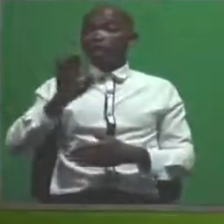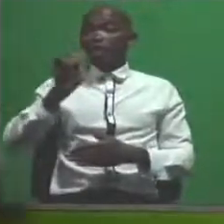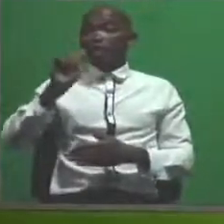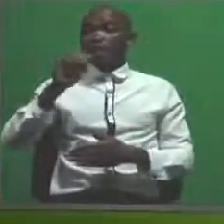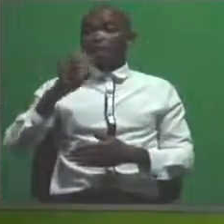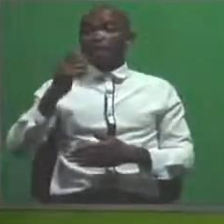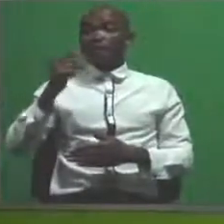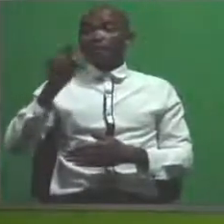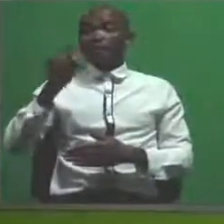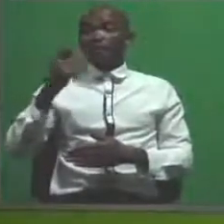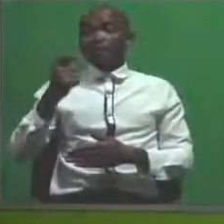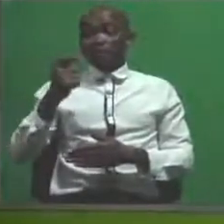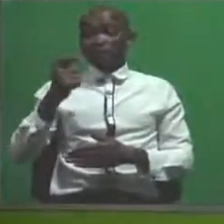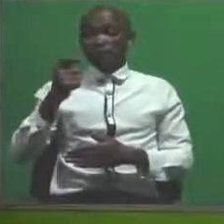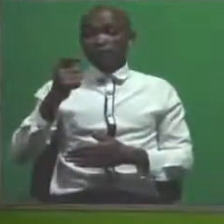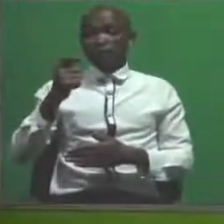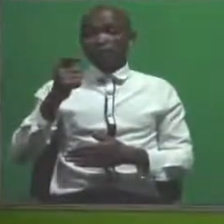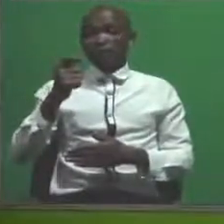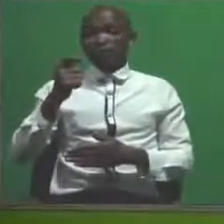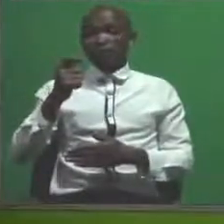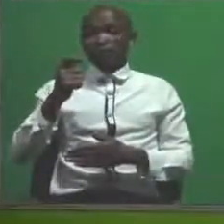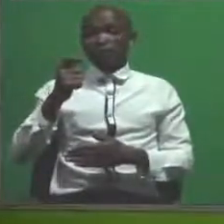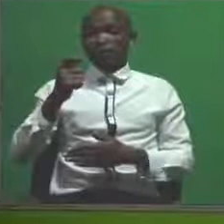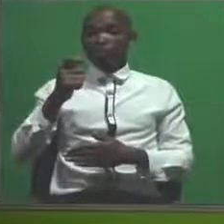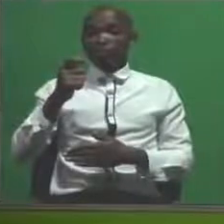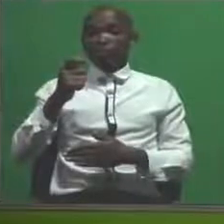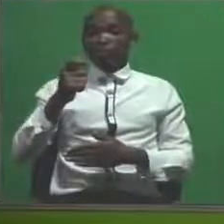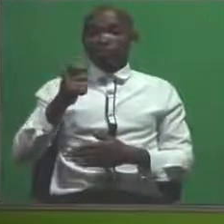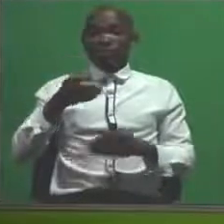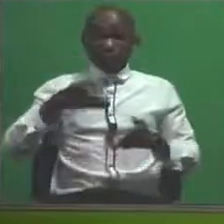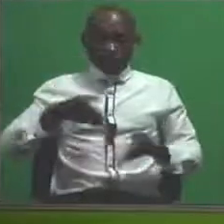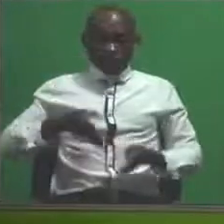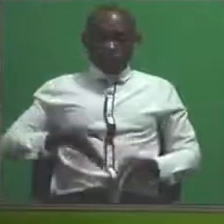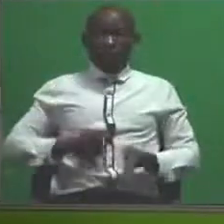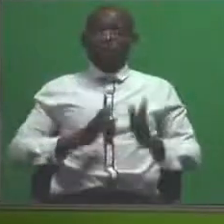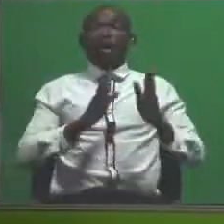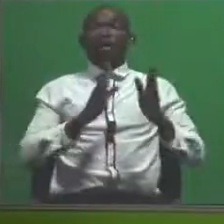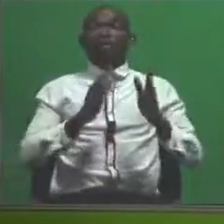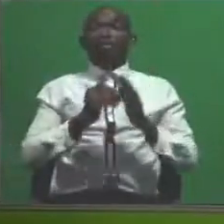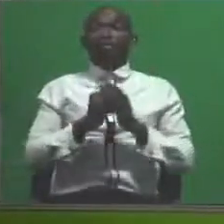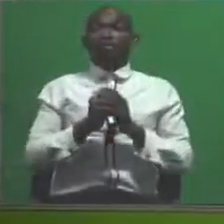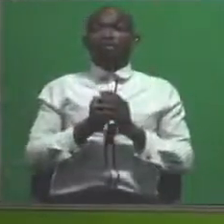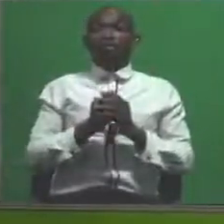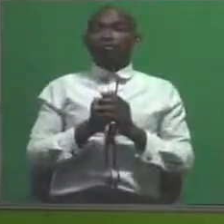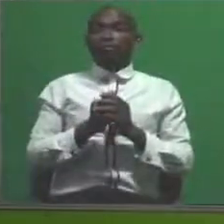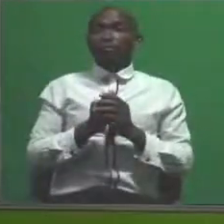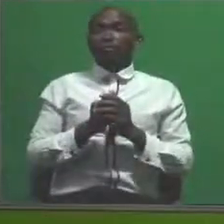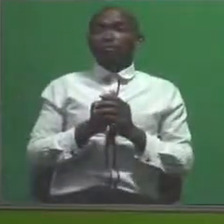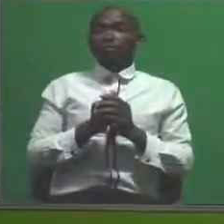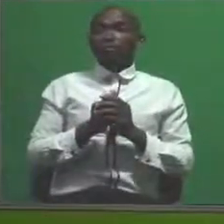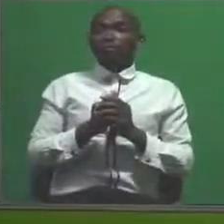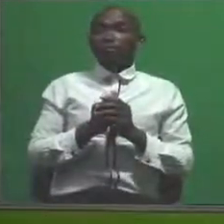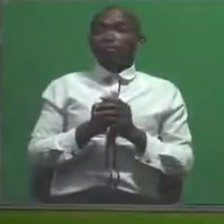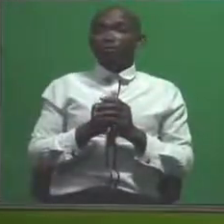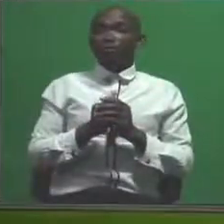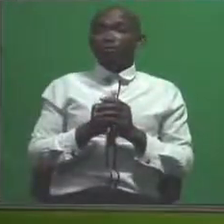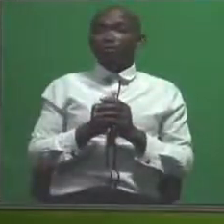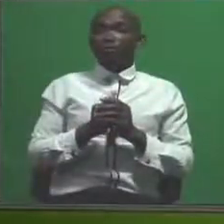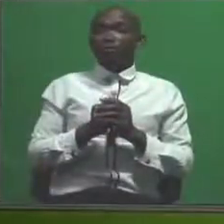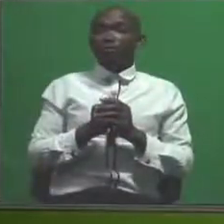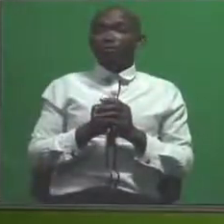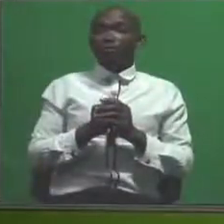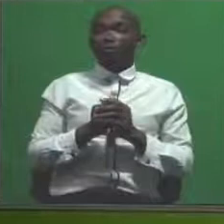started from the reactants to the product. This one. Energy